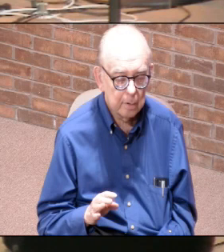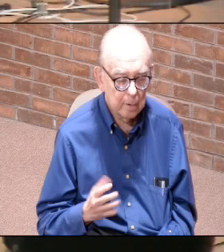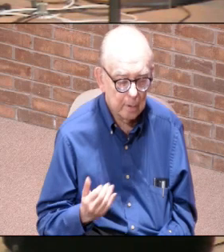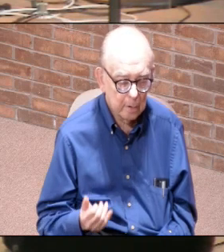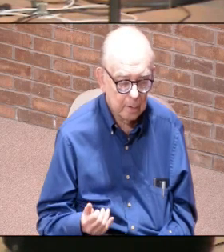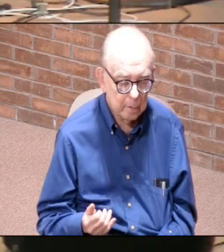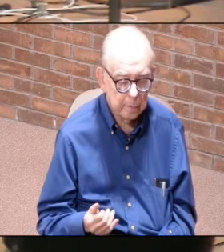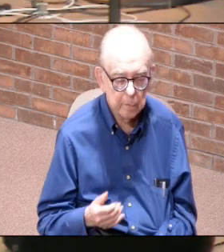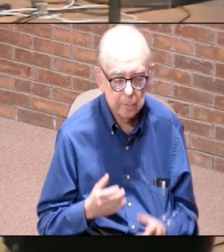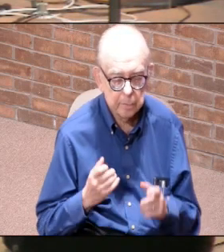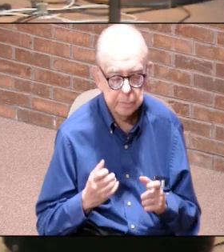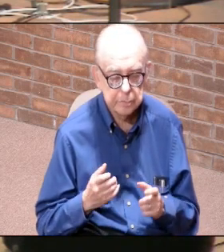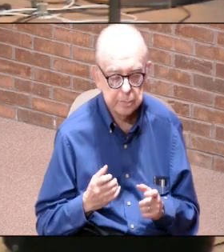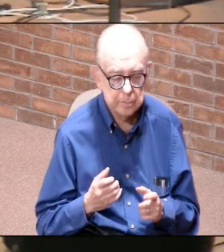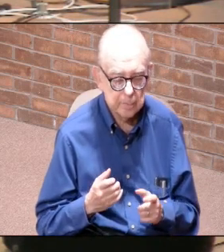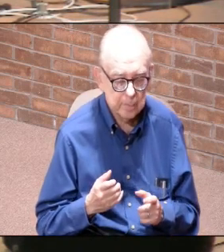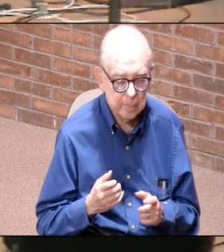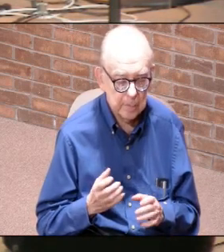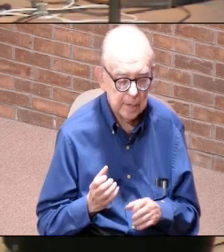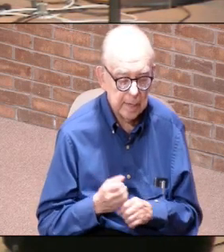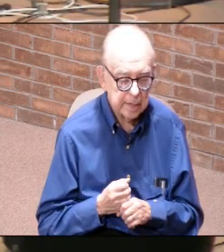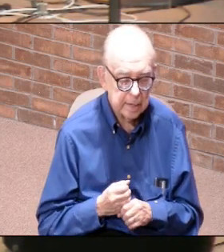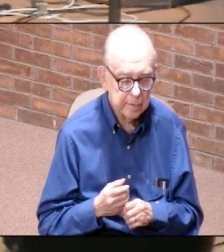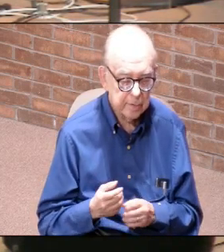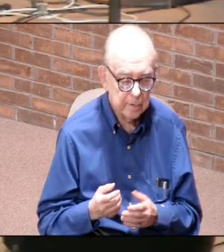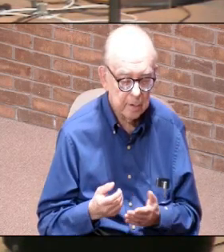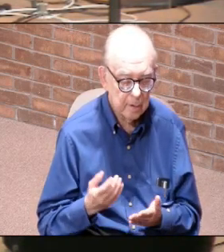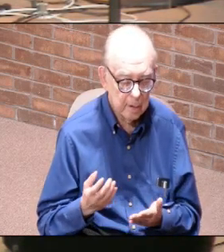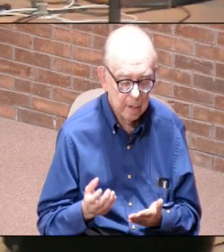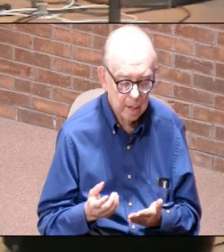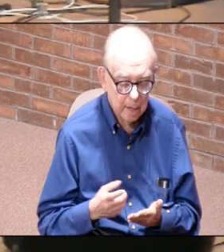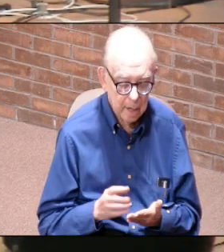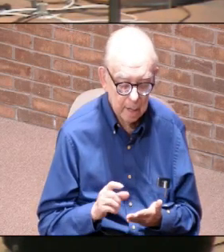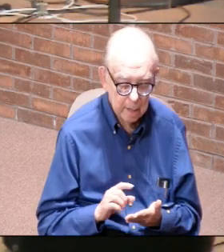And now all of a sudden, he gets laid off.